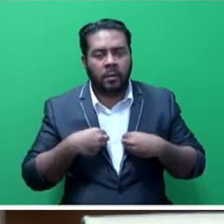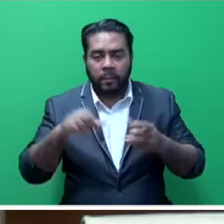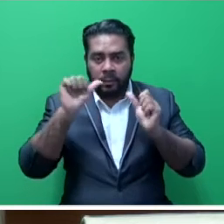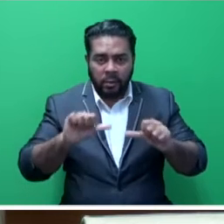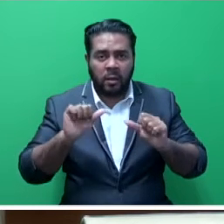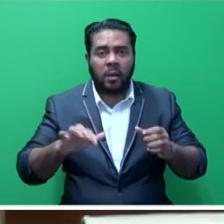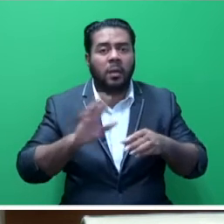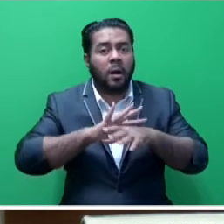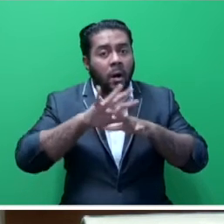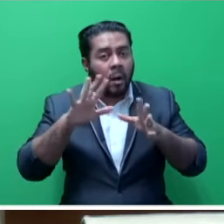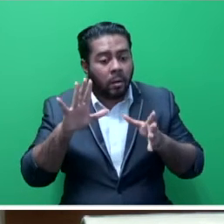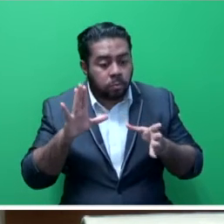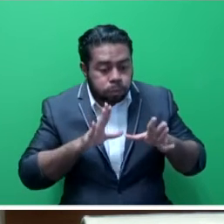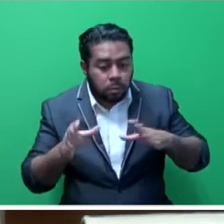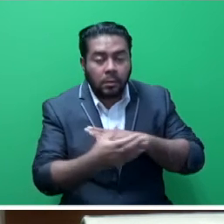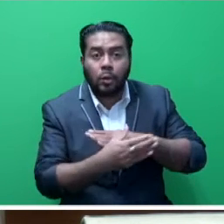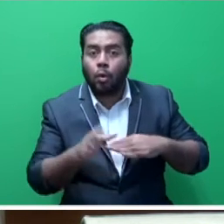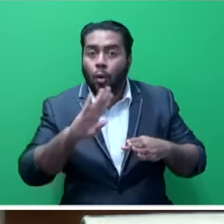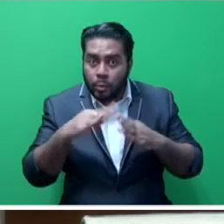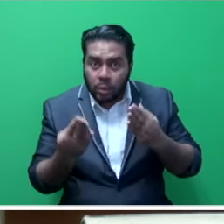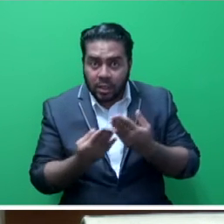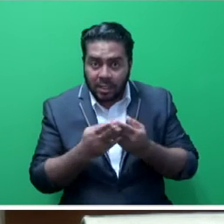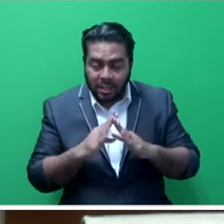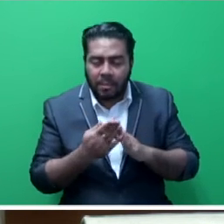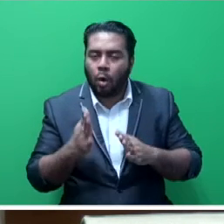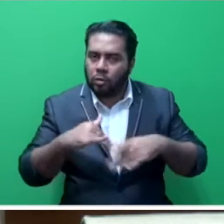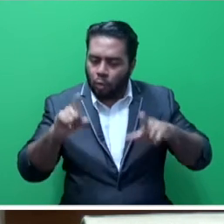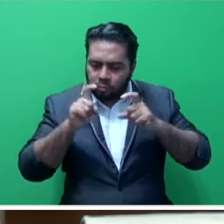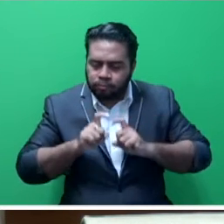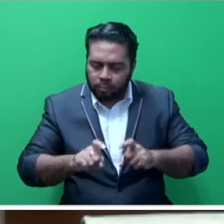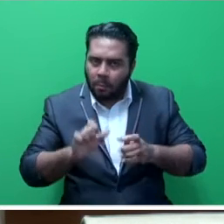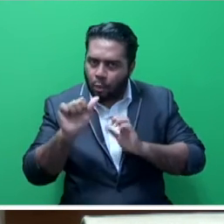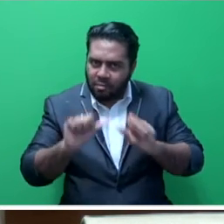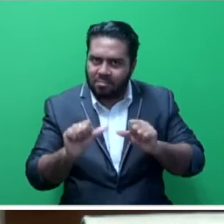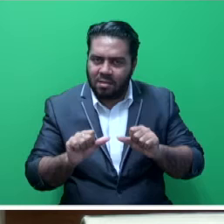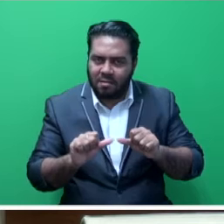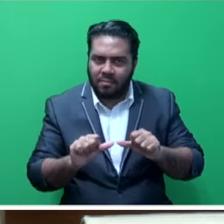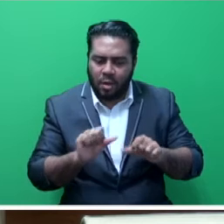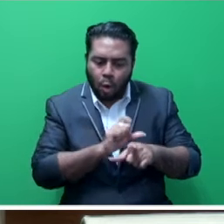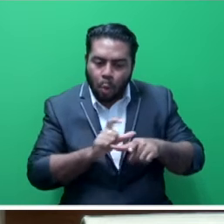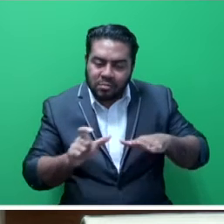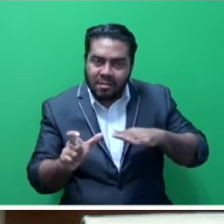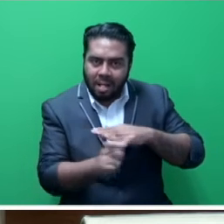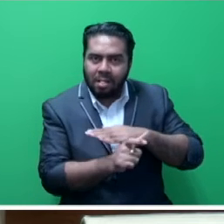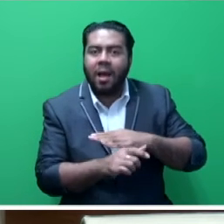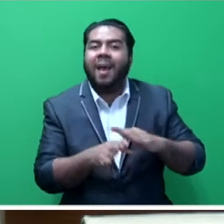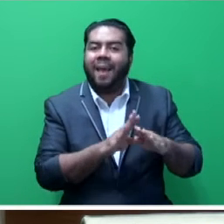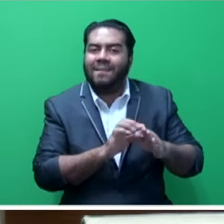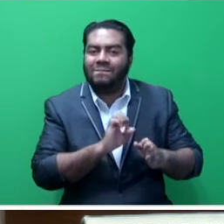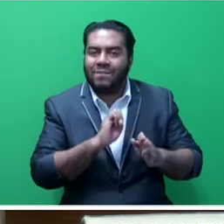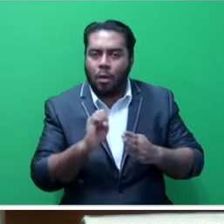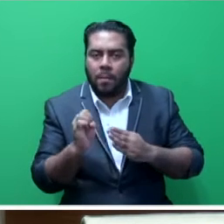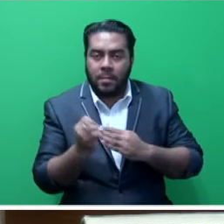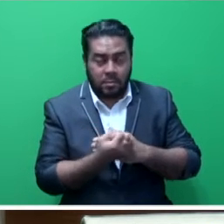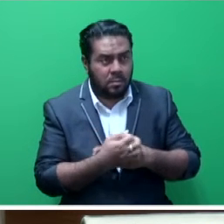the coastal communities, but also restoring the coastal environment, the ecosystem, which plays a very